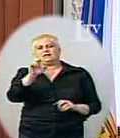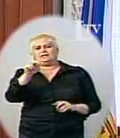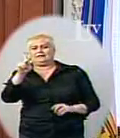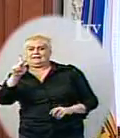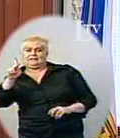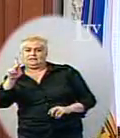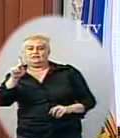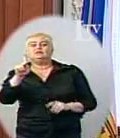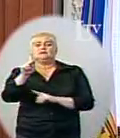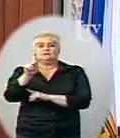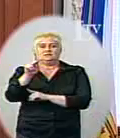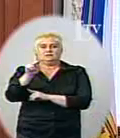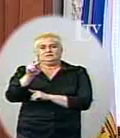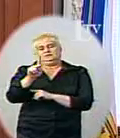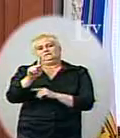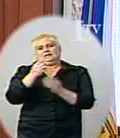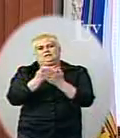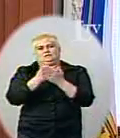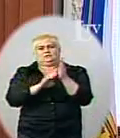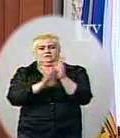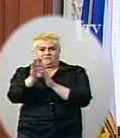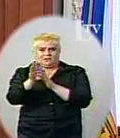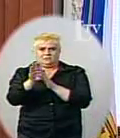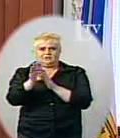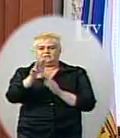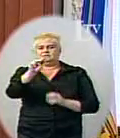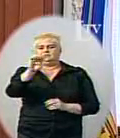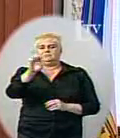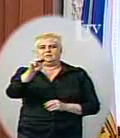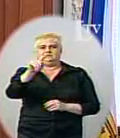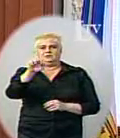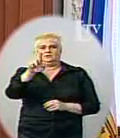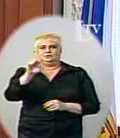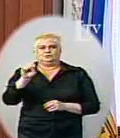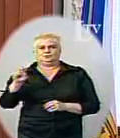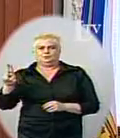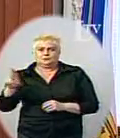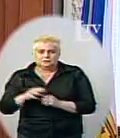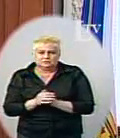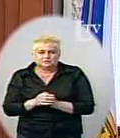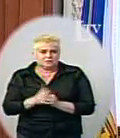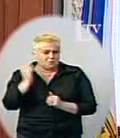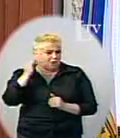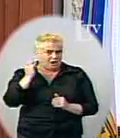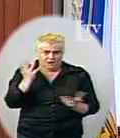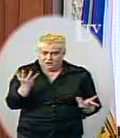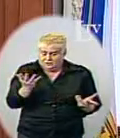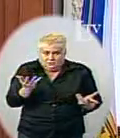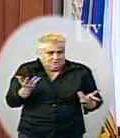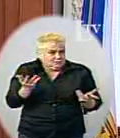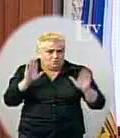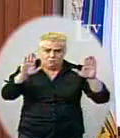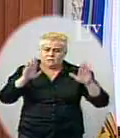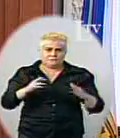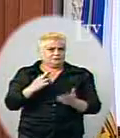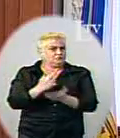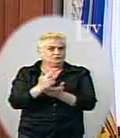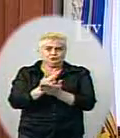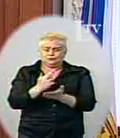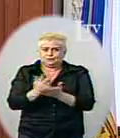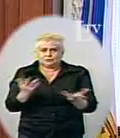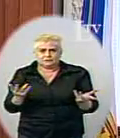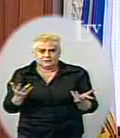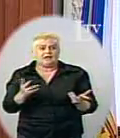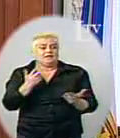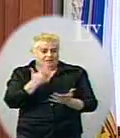Member 2. Mi'kmaq workers are a brilliant on-tap resource, and the investment will increase